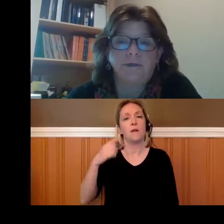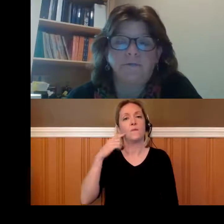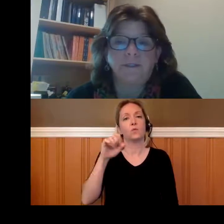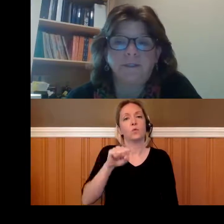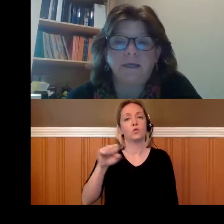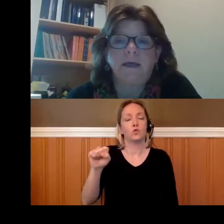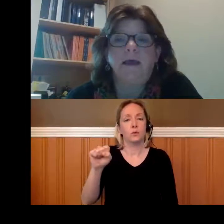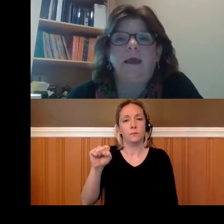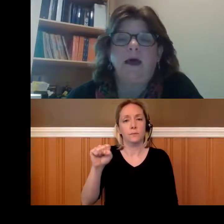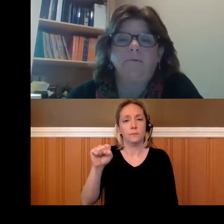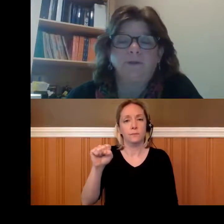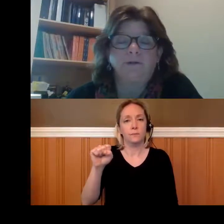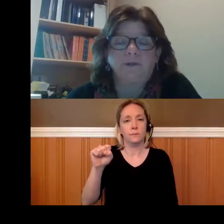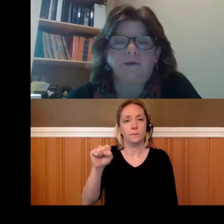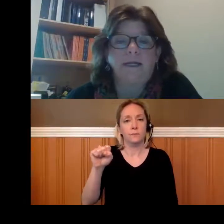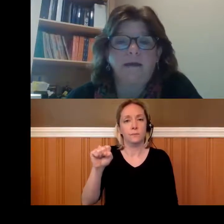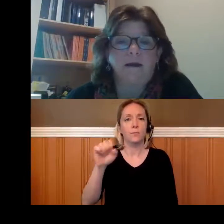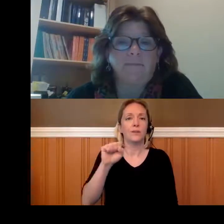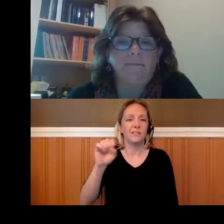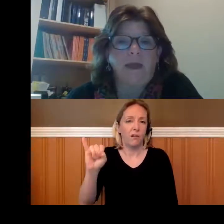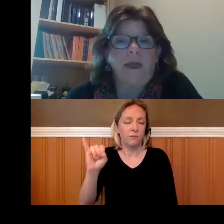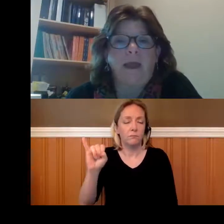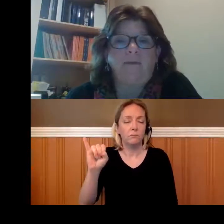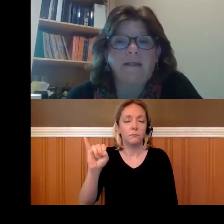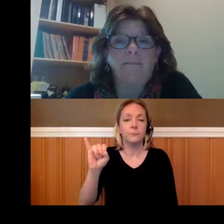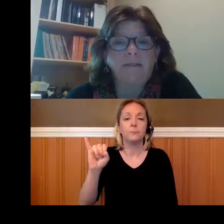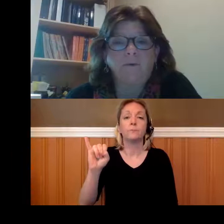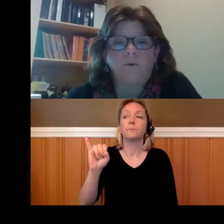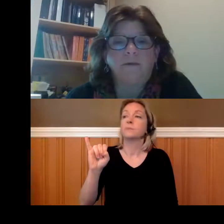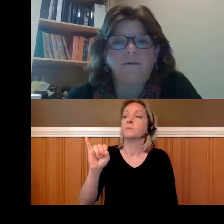services or Social Security income. And that's based